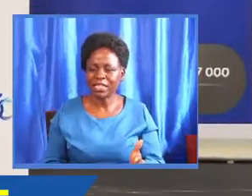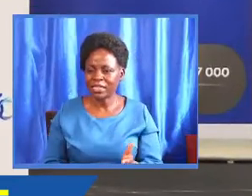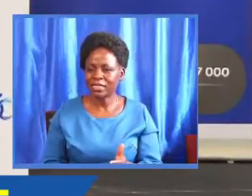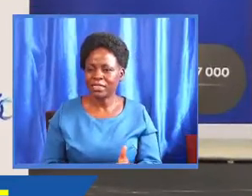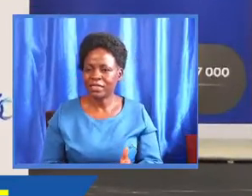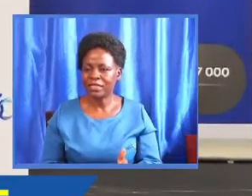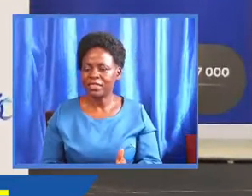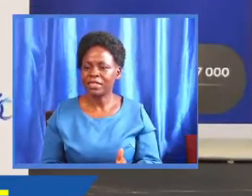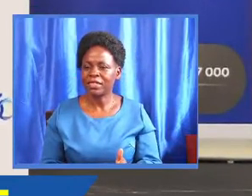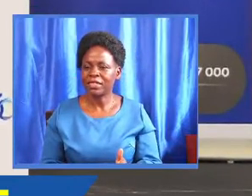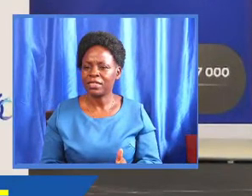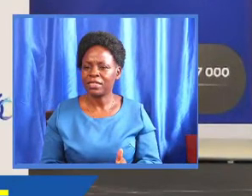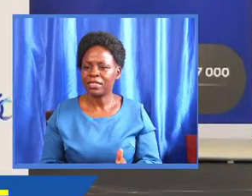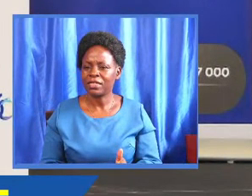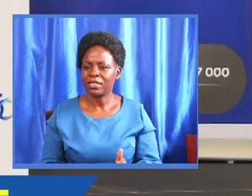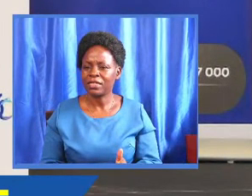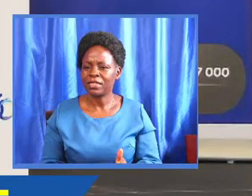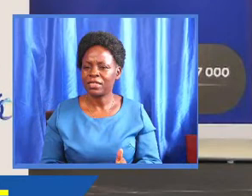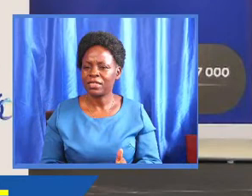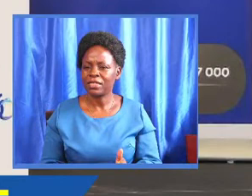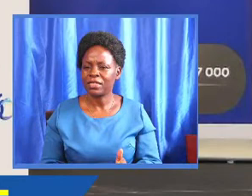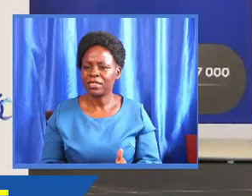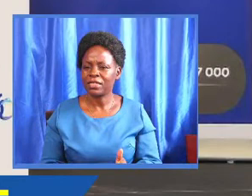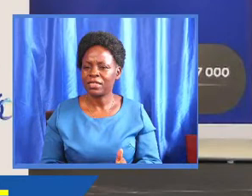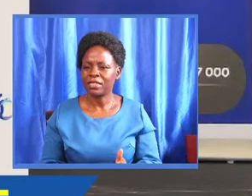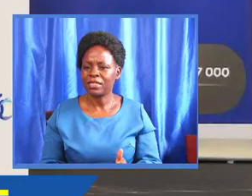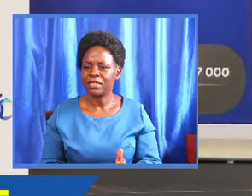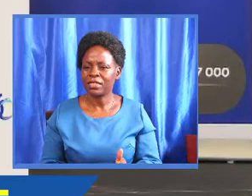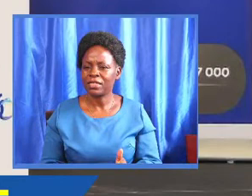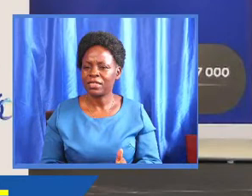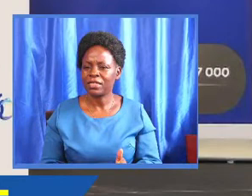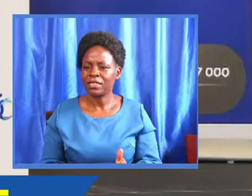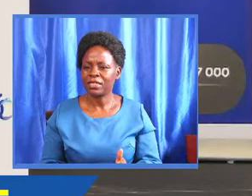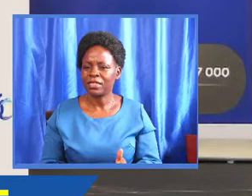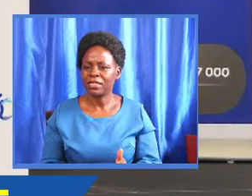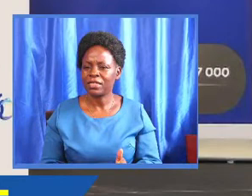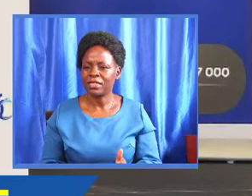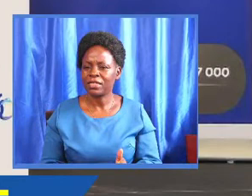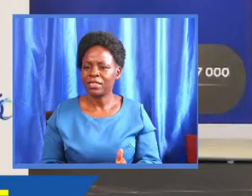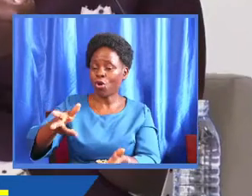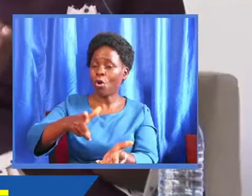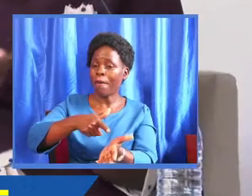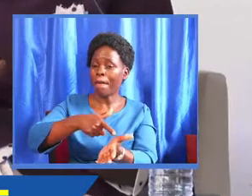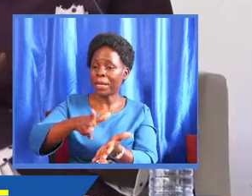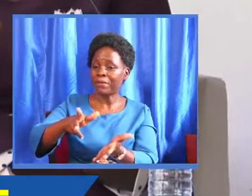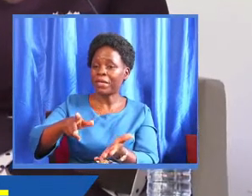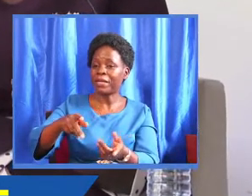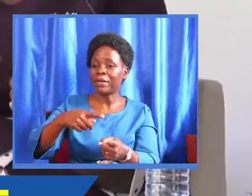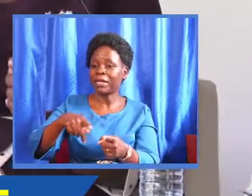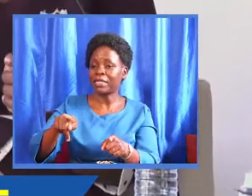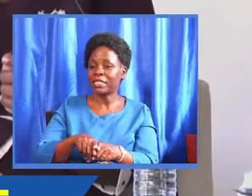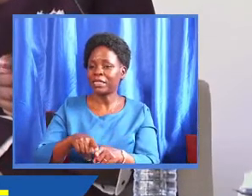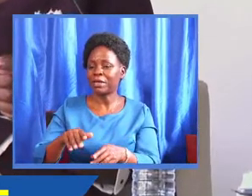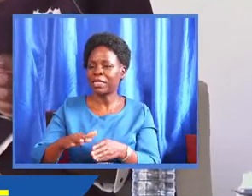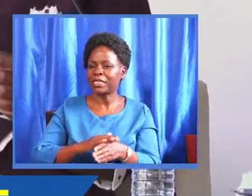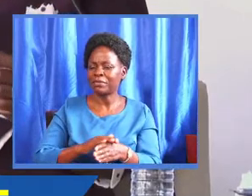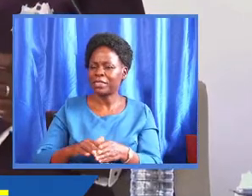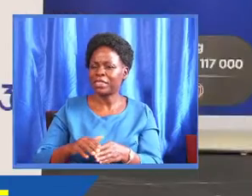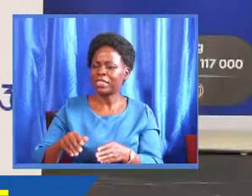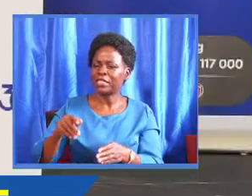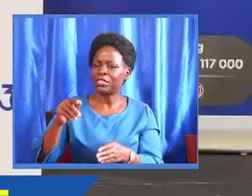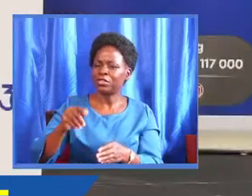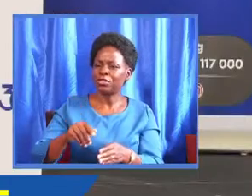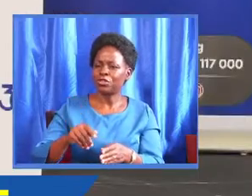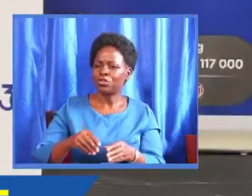Now, it is a tax you pay on a sale or a payment, but also as a trader, it's a tax you